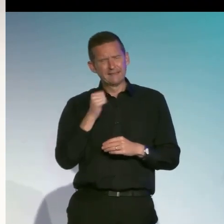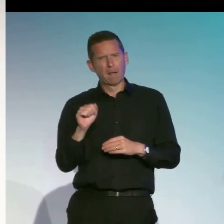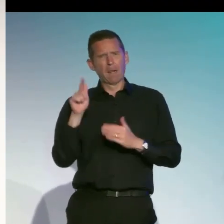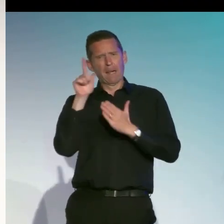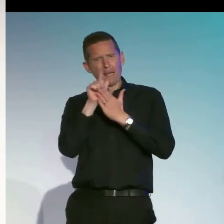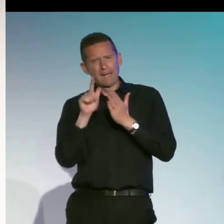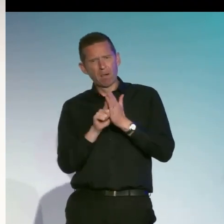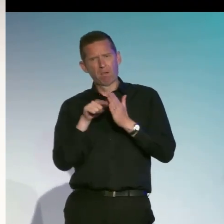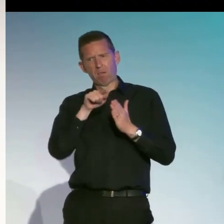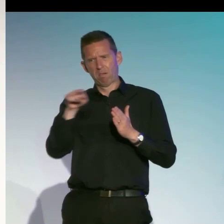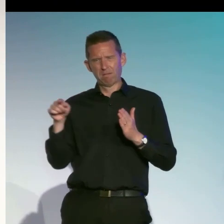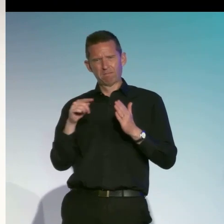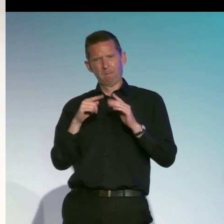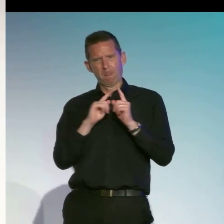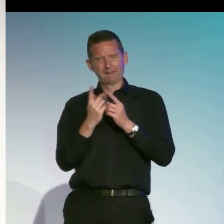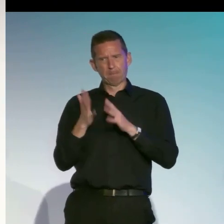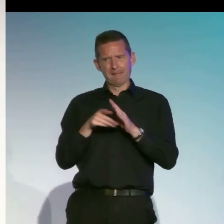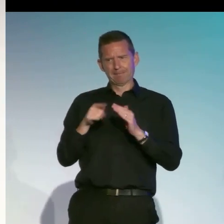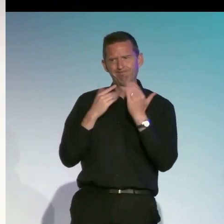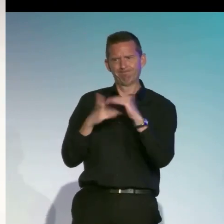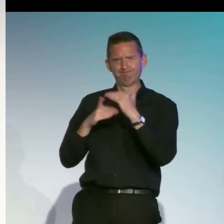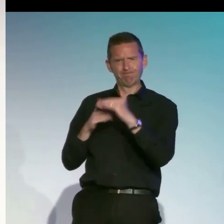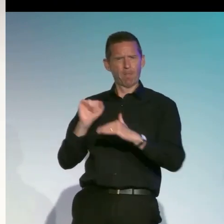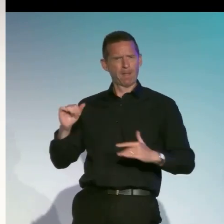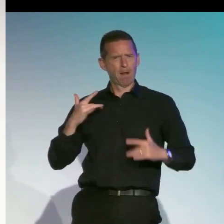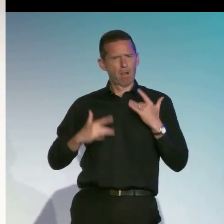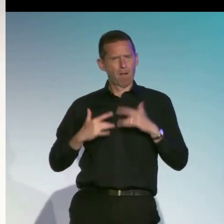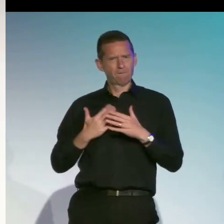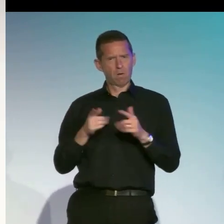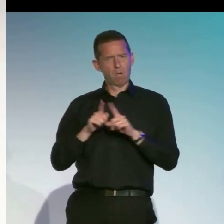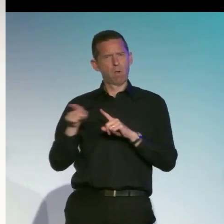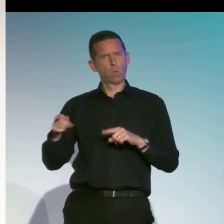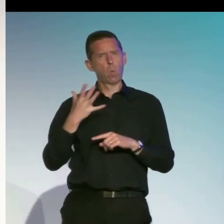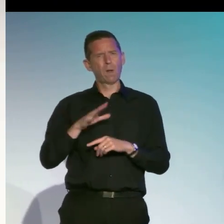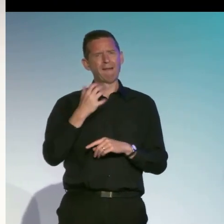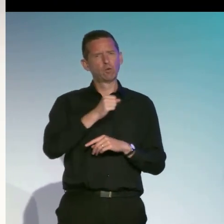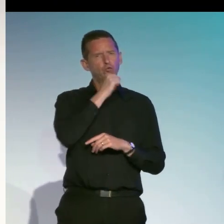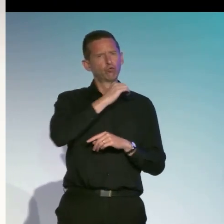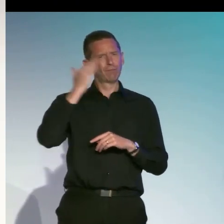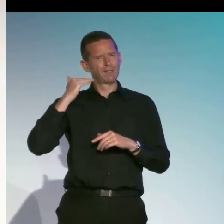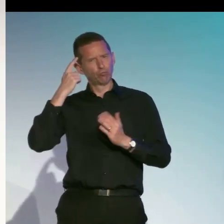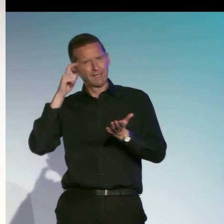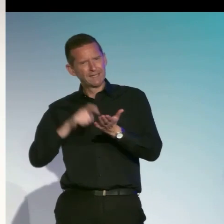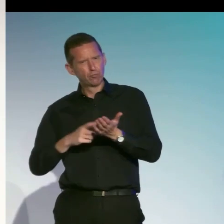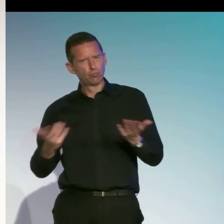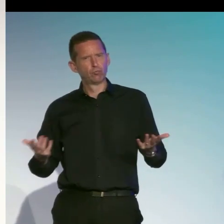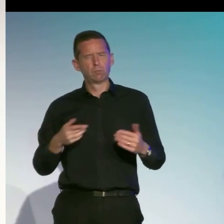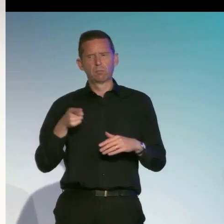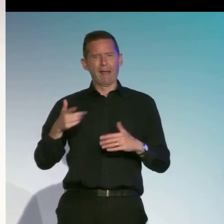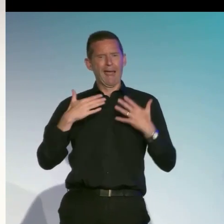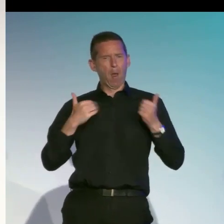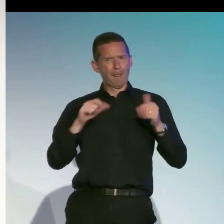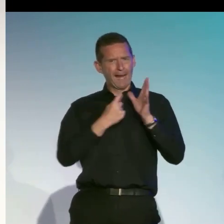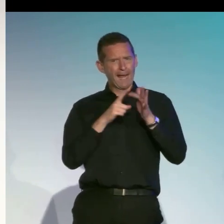and legislative impediments for people to live their lives, getting legal gender recognition, being able to access healthcare, for example. But there are